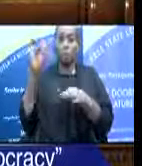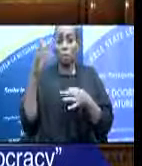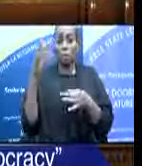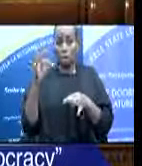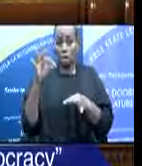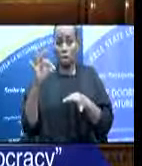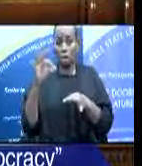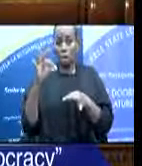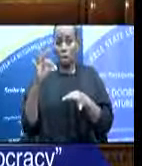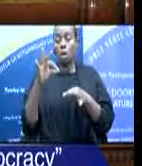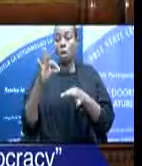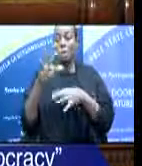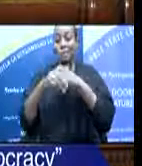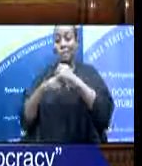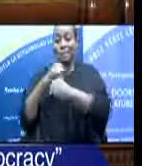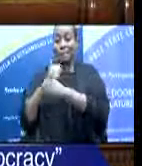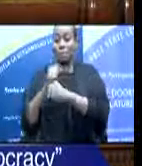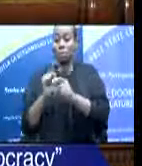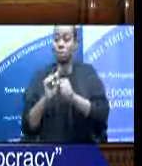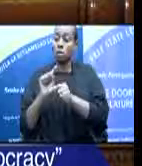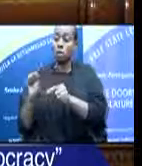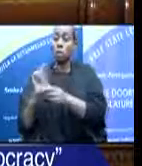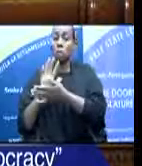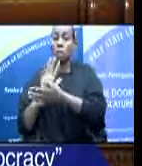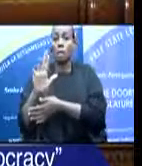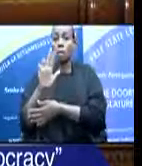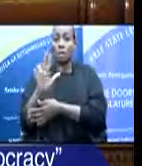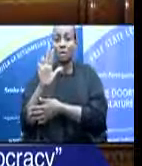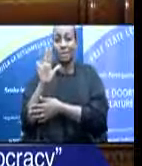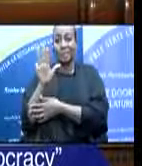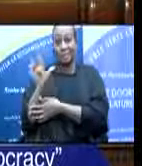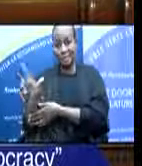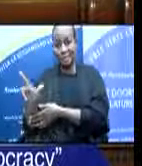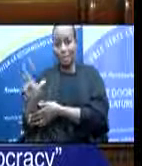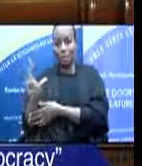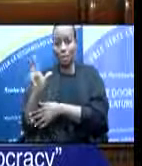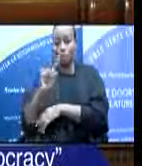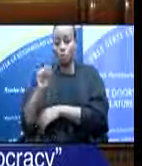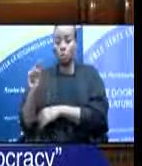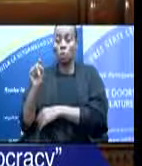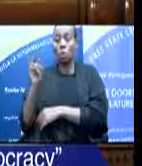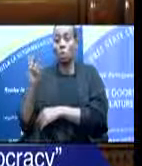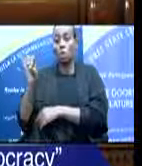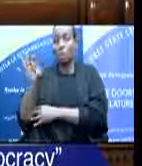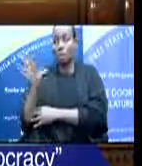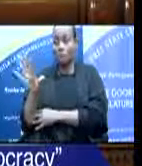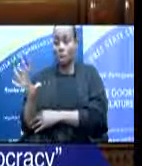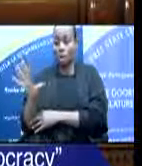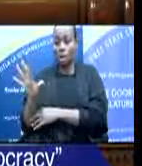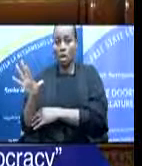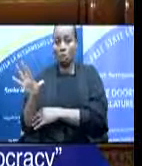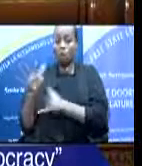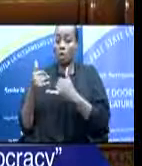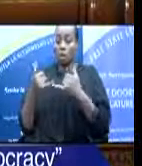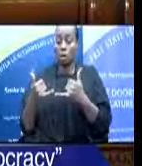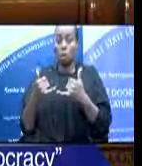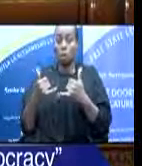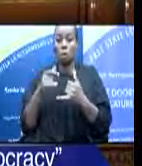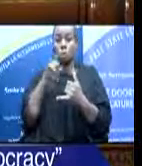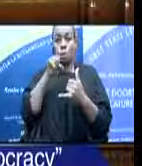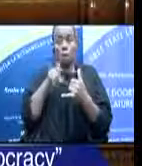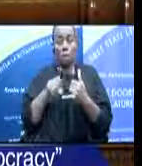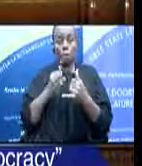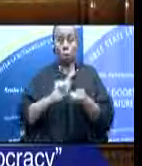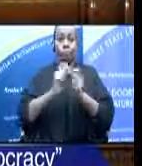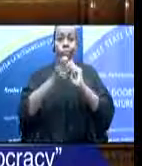Systems of South Africa 1997, and the National Health Act 2005. Now we must call